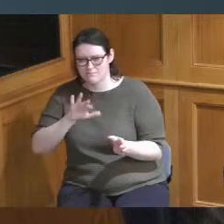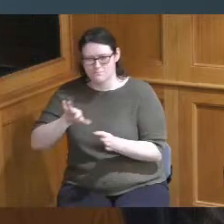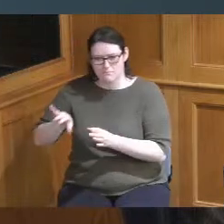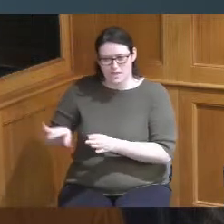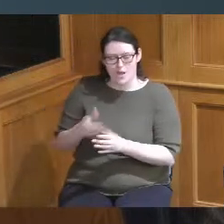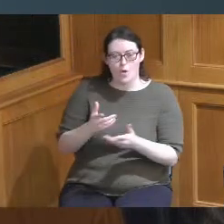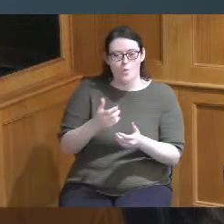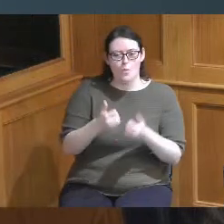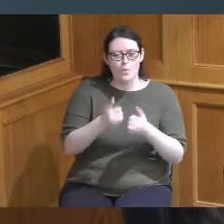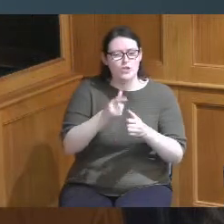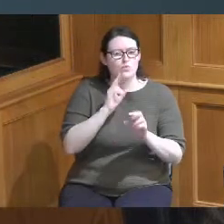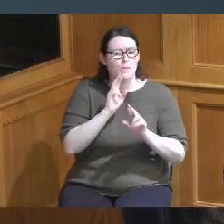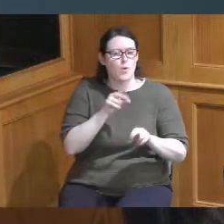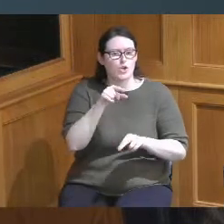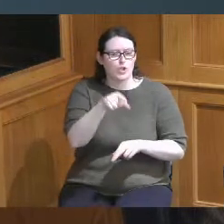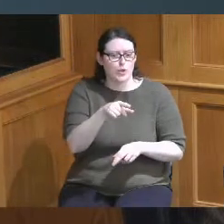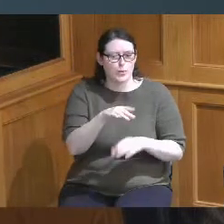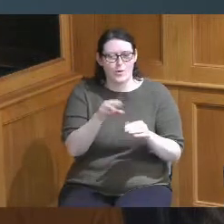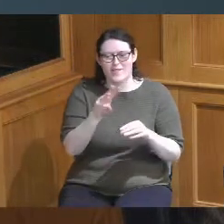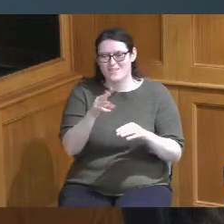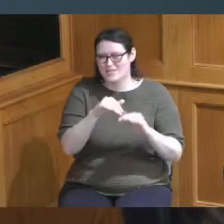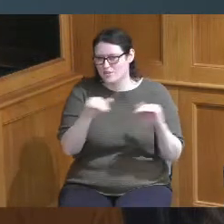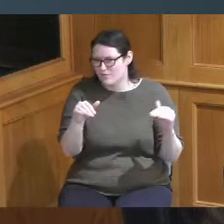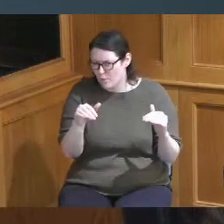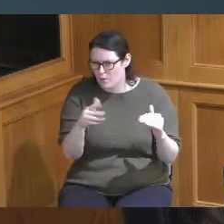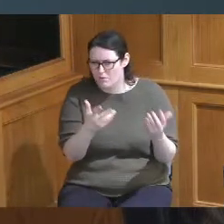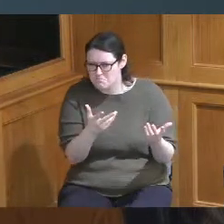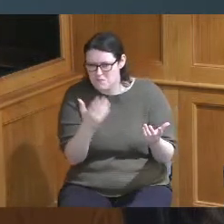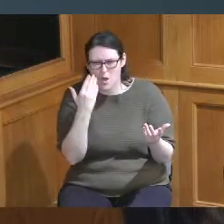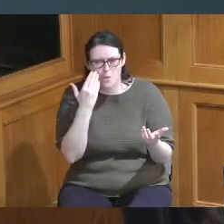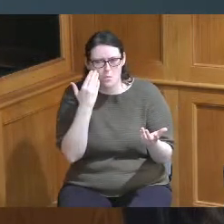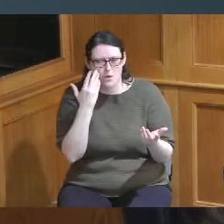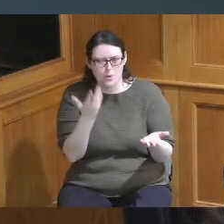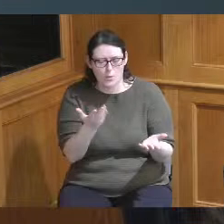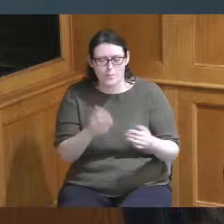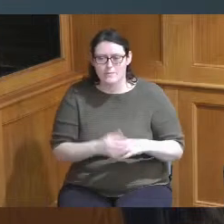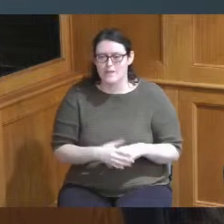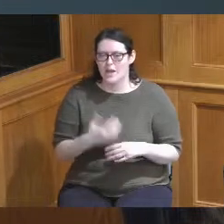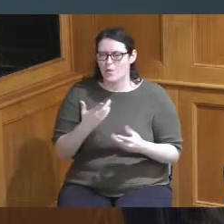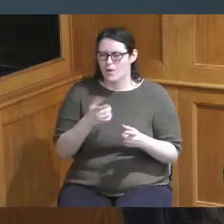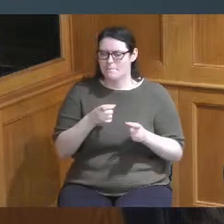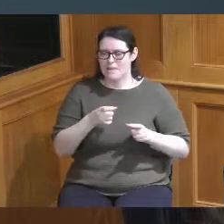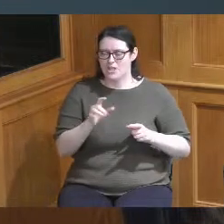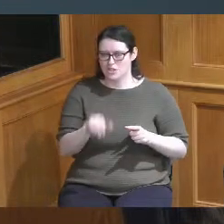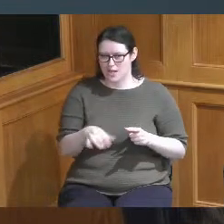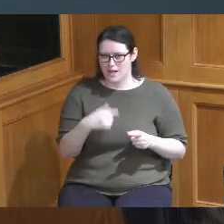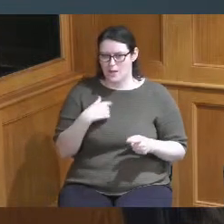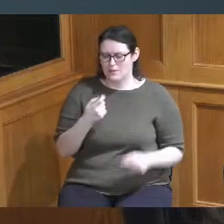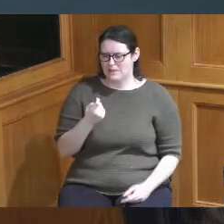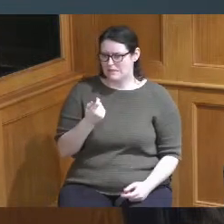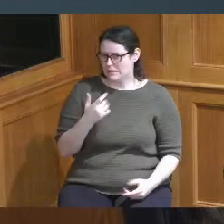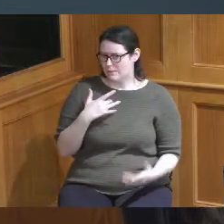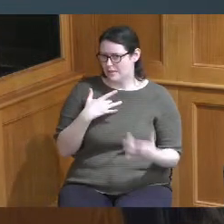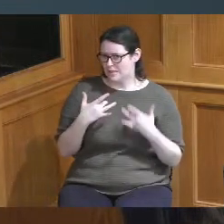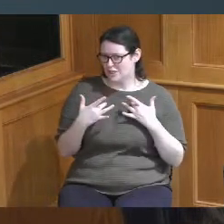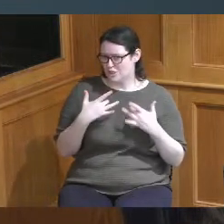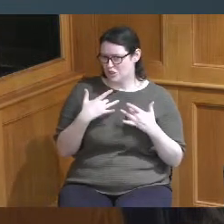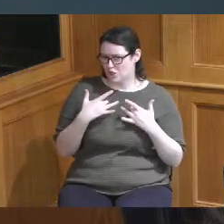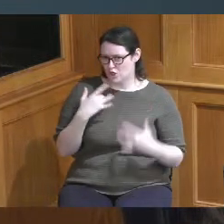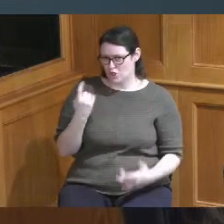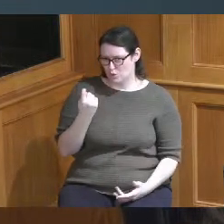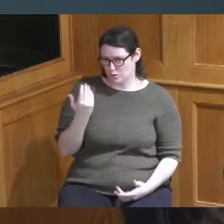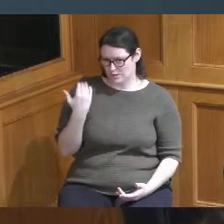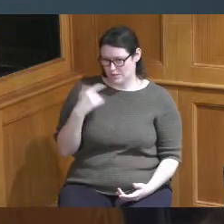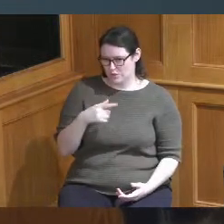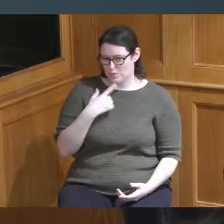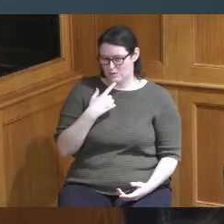floor. So I just want to keep a handle on it. And I was a little concerned Tuesday when